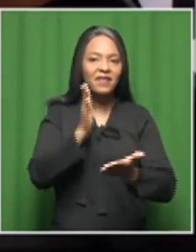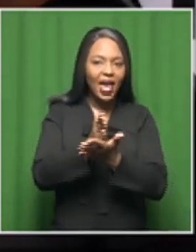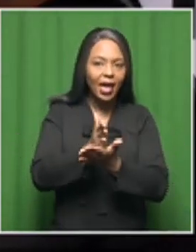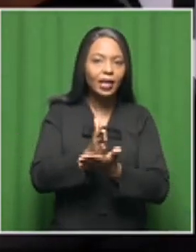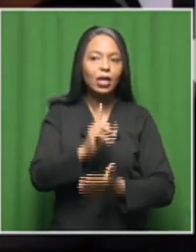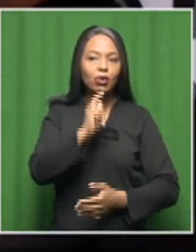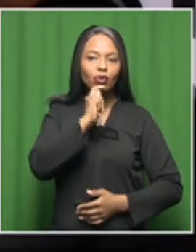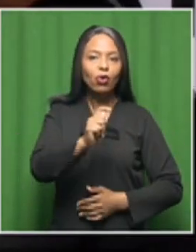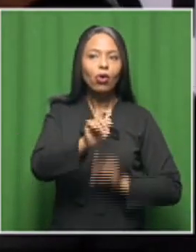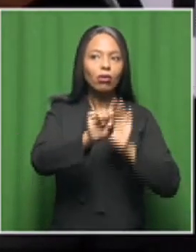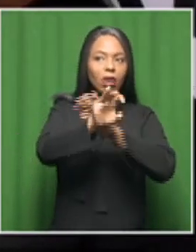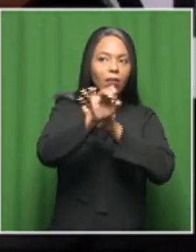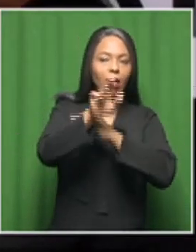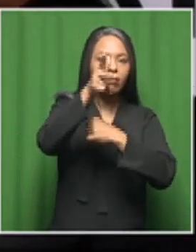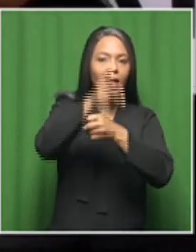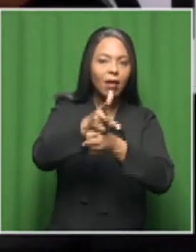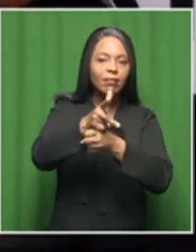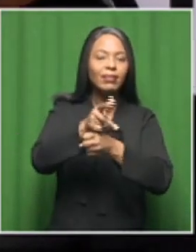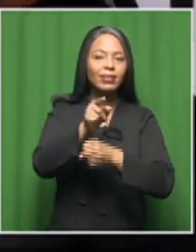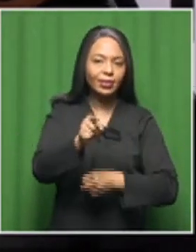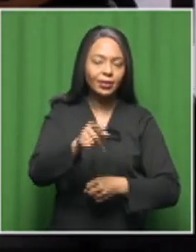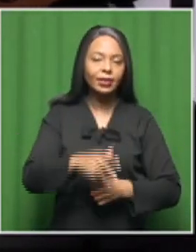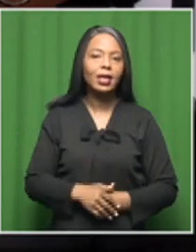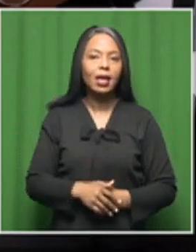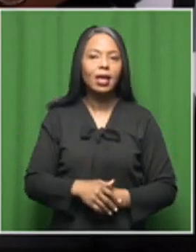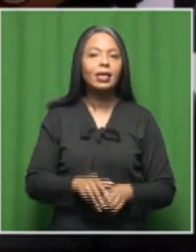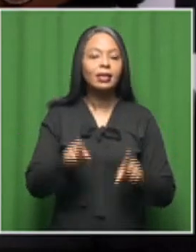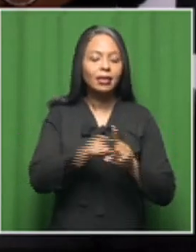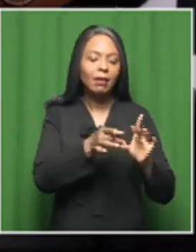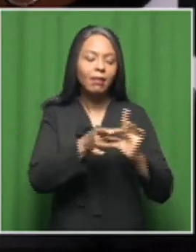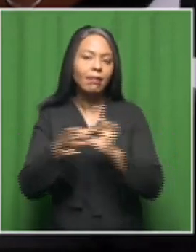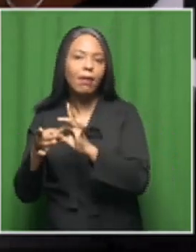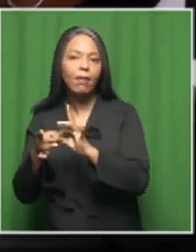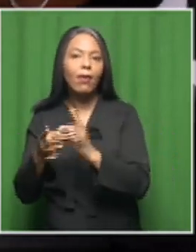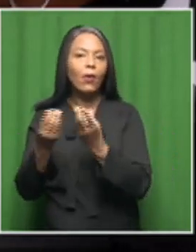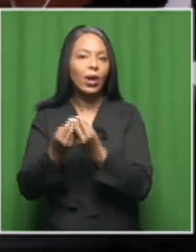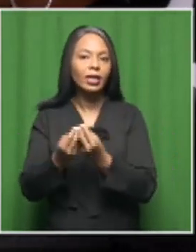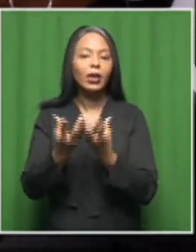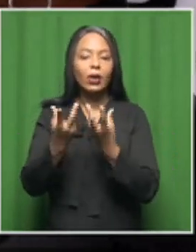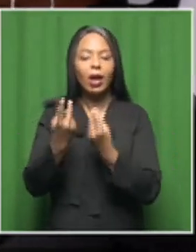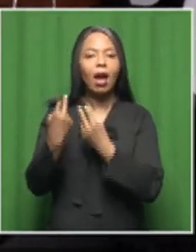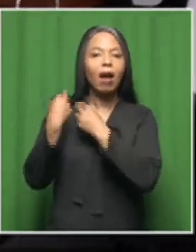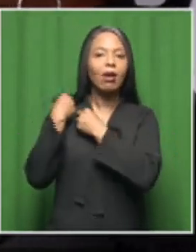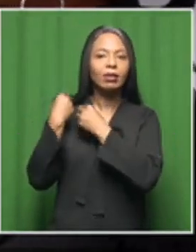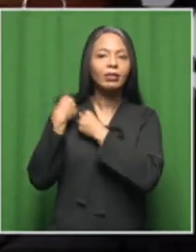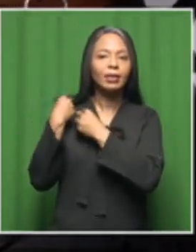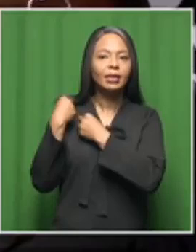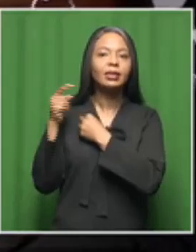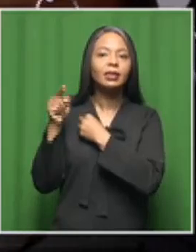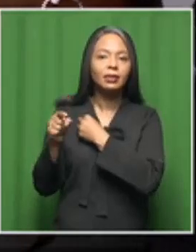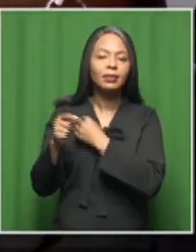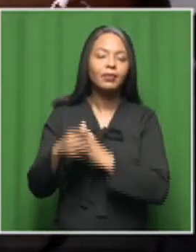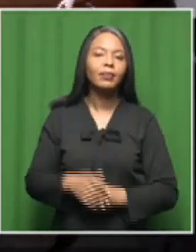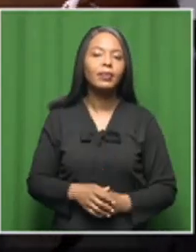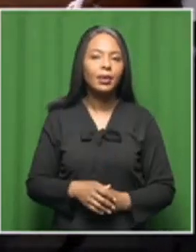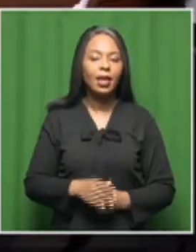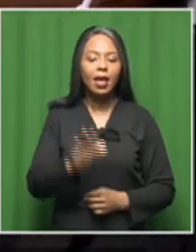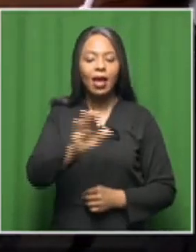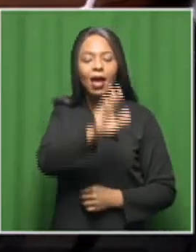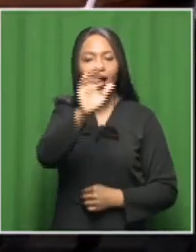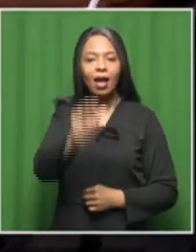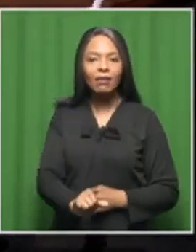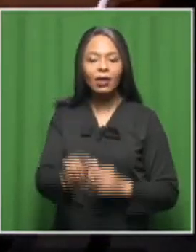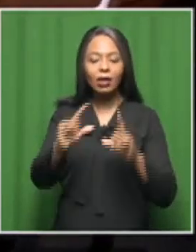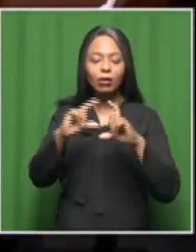aspect, together with accountability systems. So the African Commission on